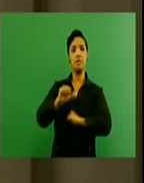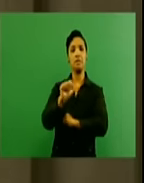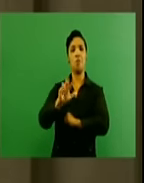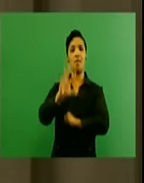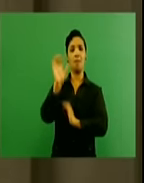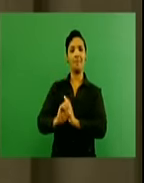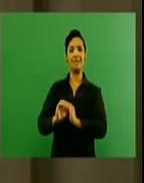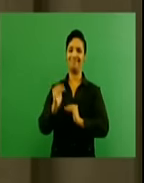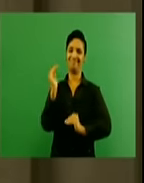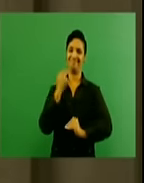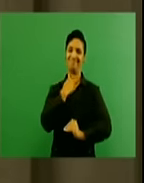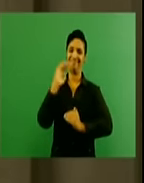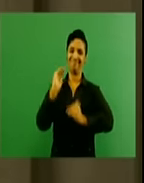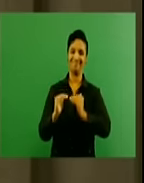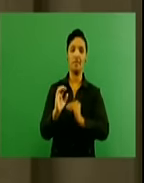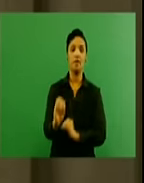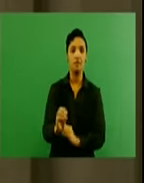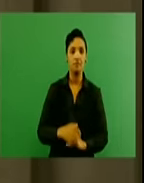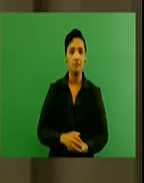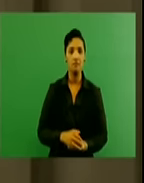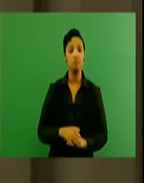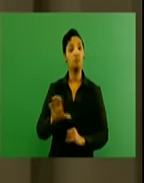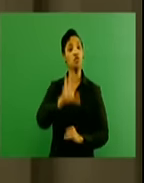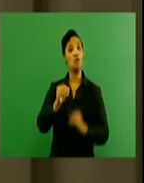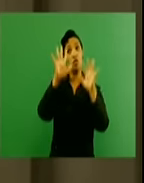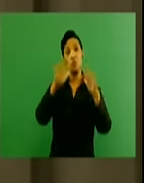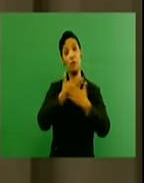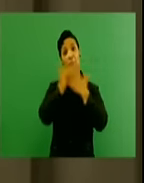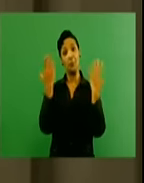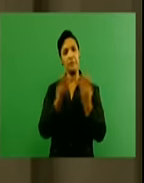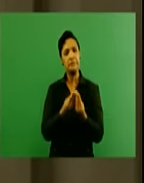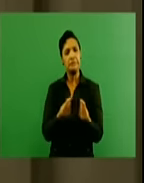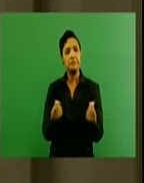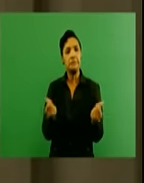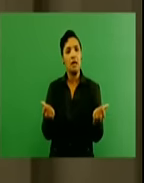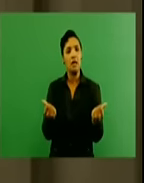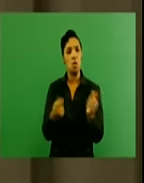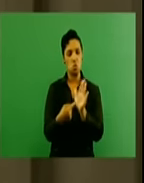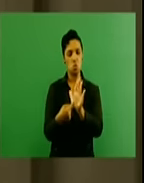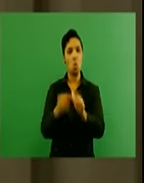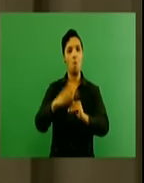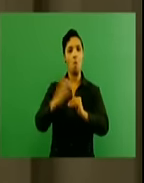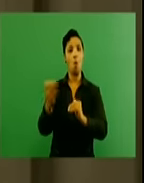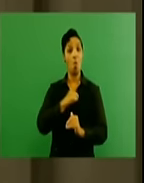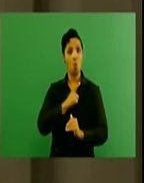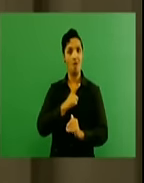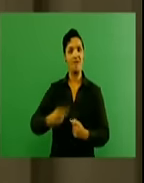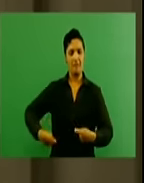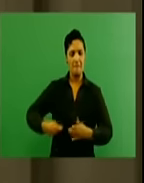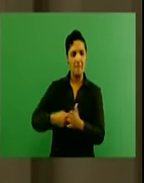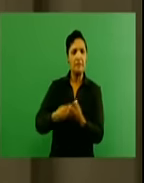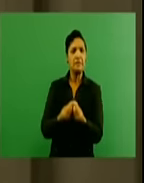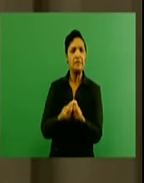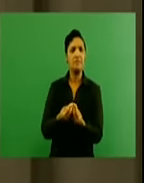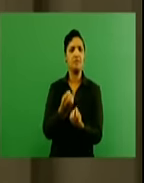6.9%. The impact of the drought is still evident in the increase in prices of agricultural products,